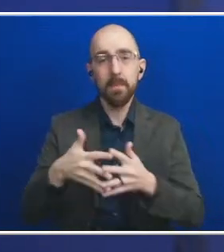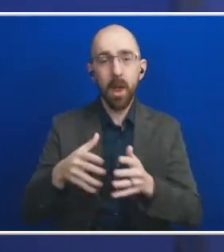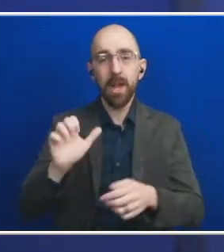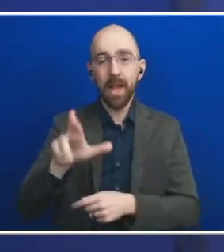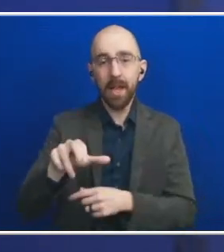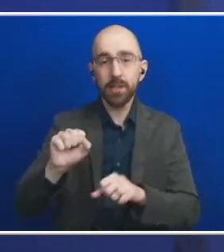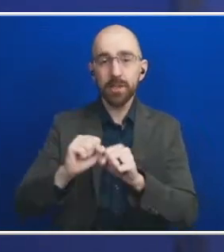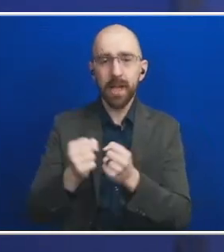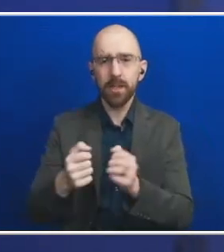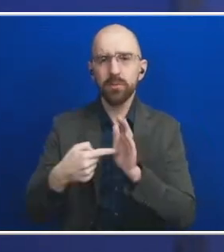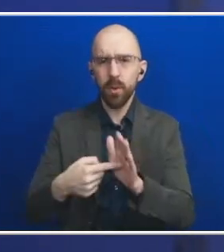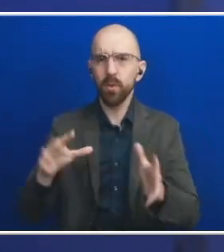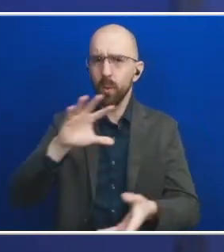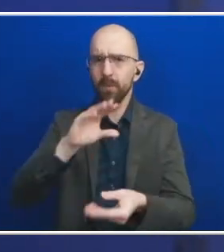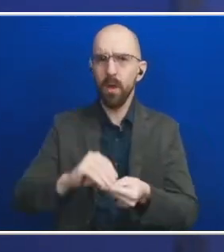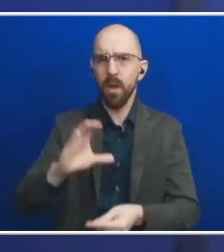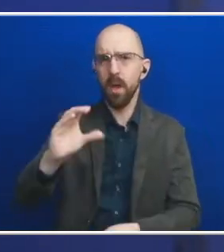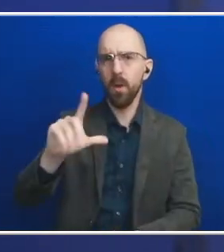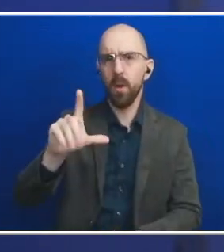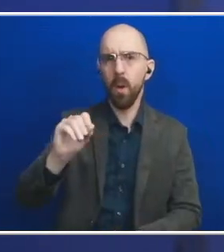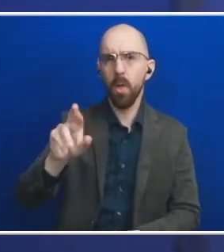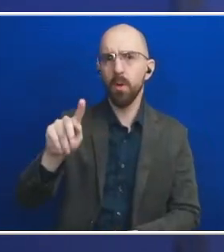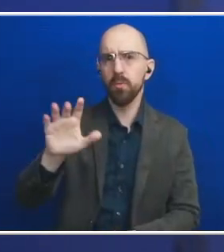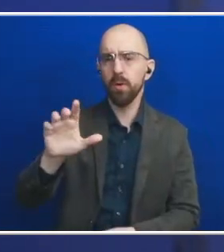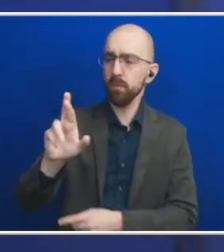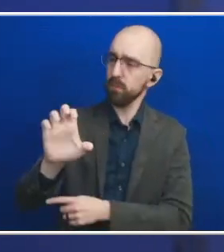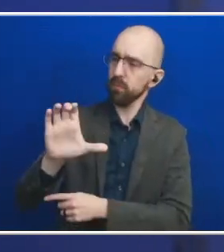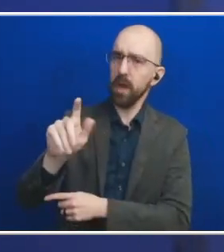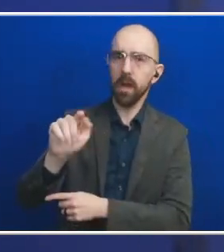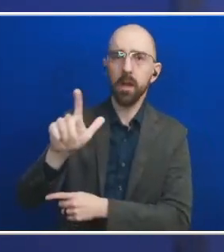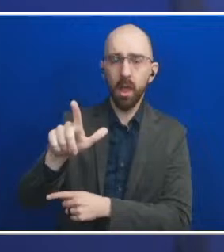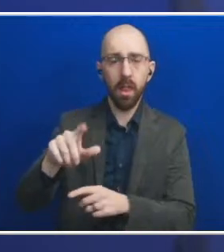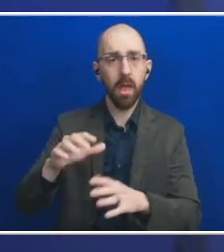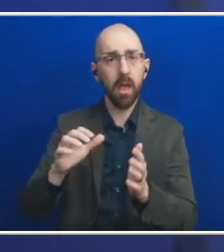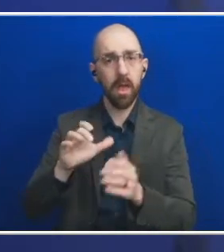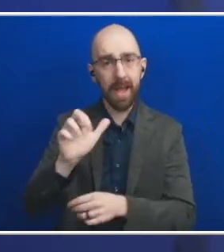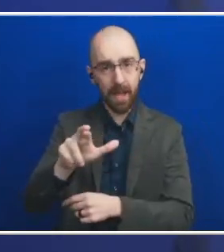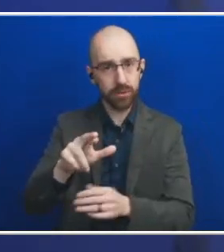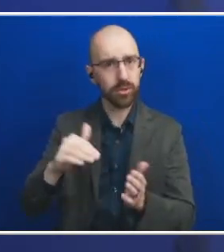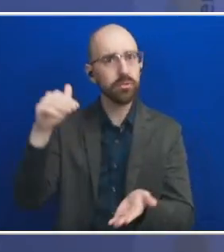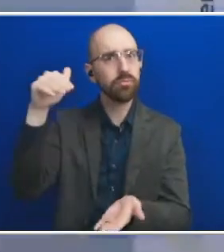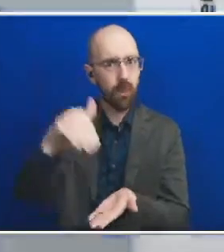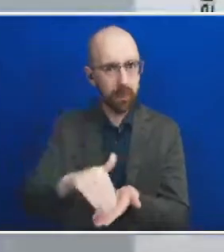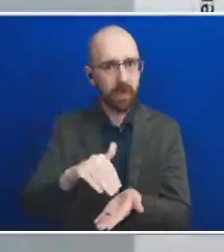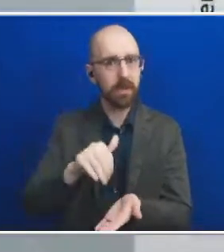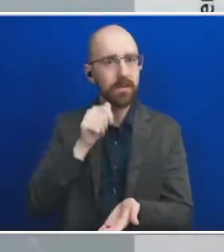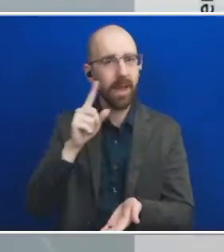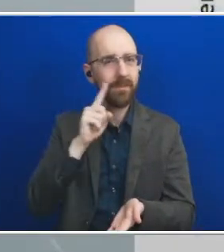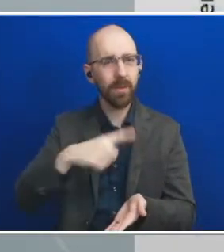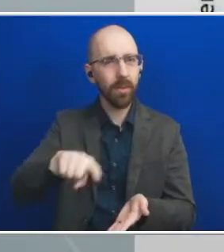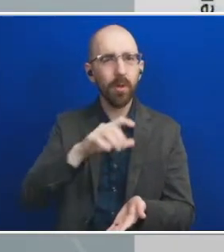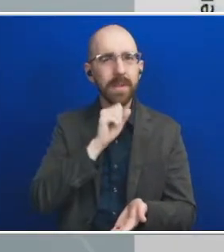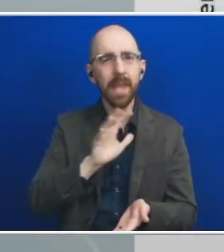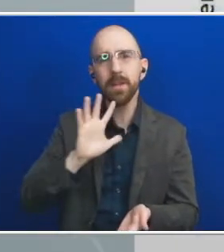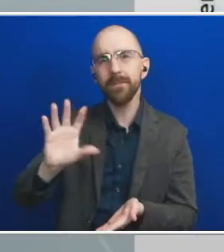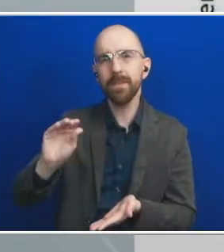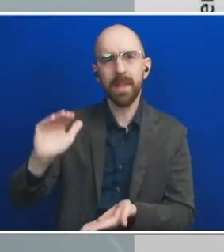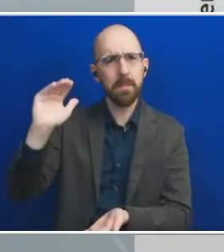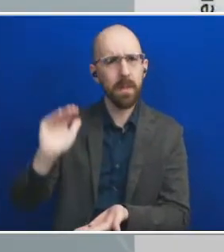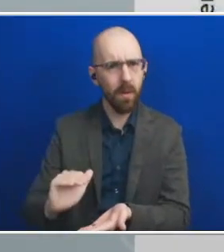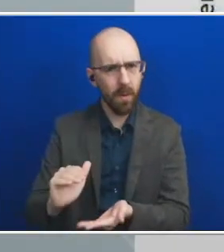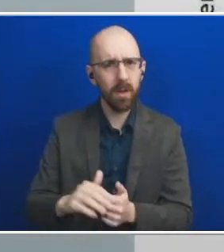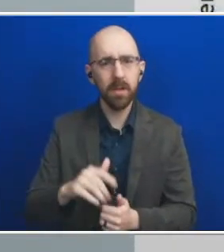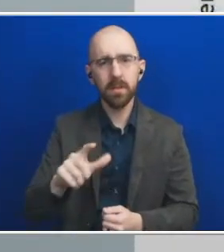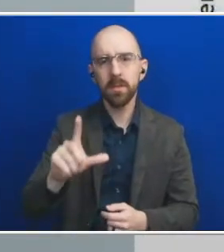overall colorectal cancer rates are actually dropping, but not for people under the age of 50. These 20-year charts show